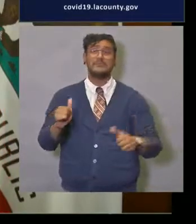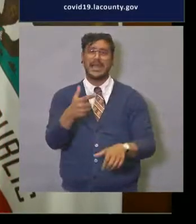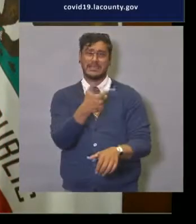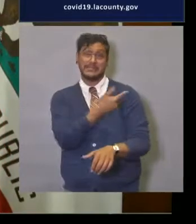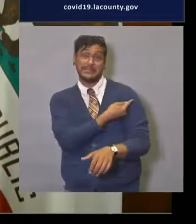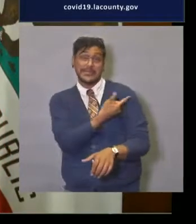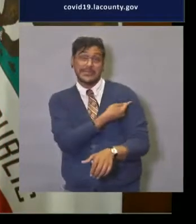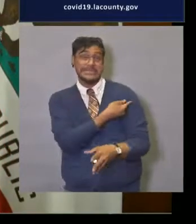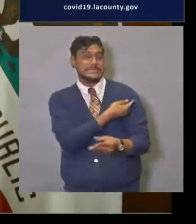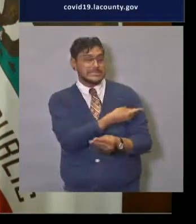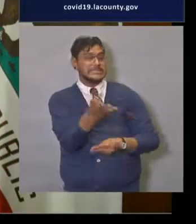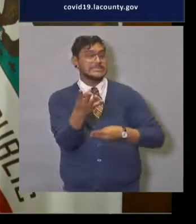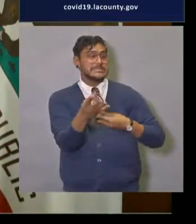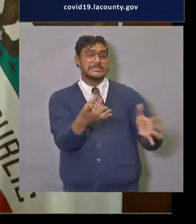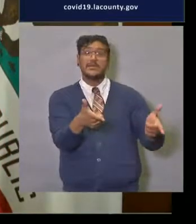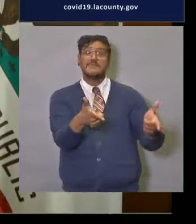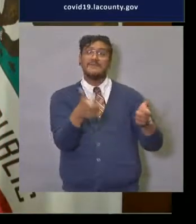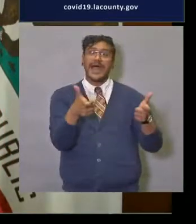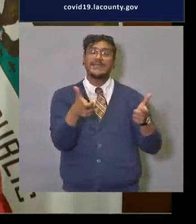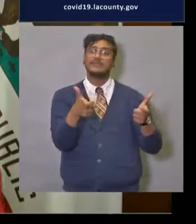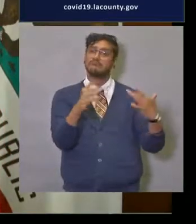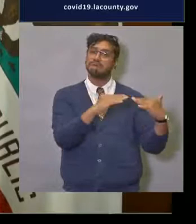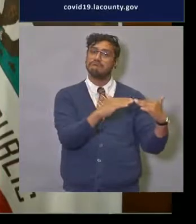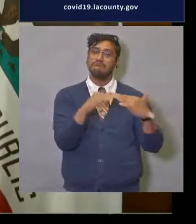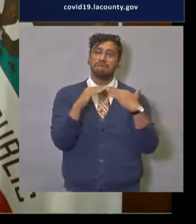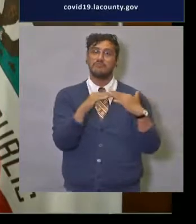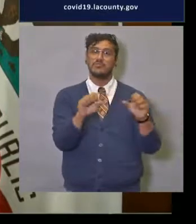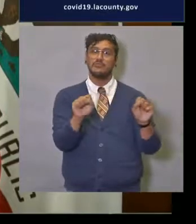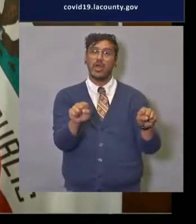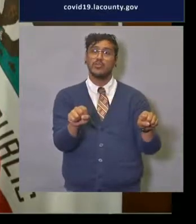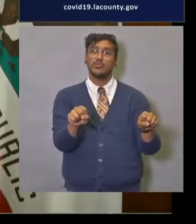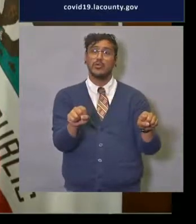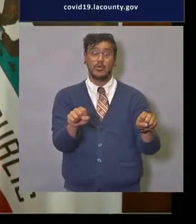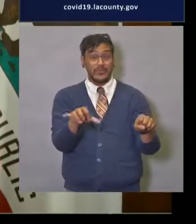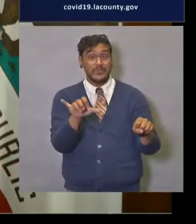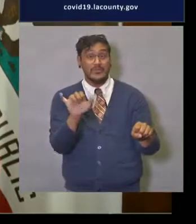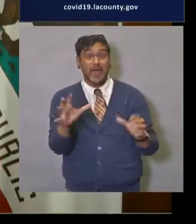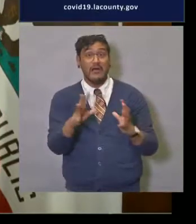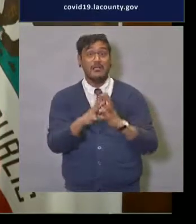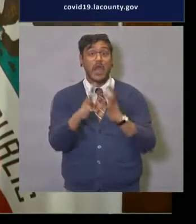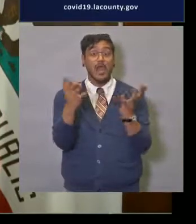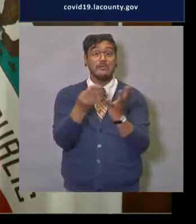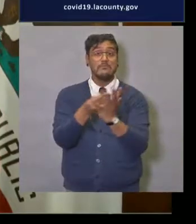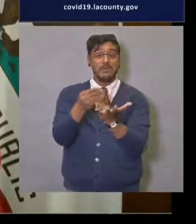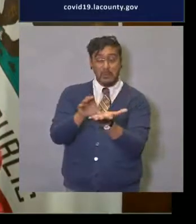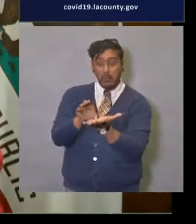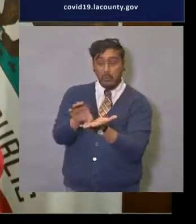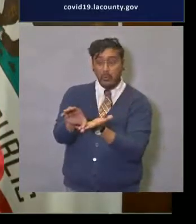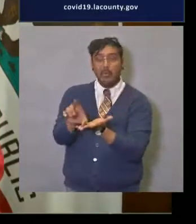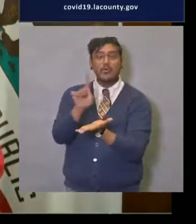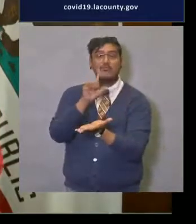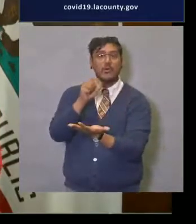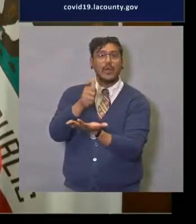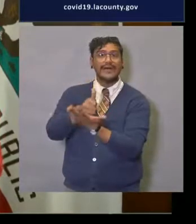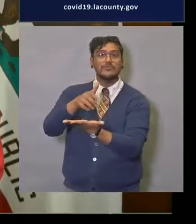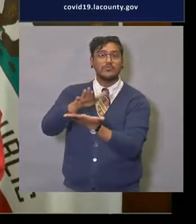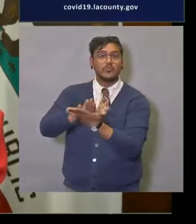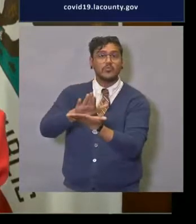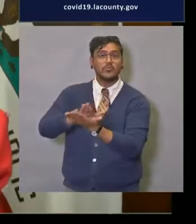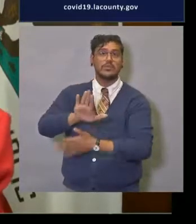and equitably as possible. It invests billions to help schools serve all of our students, no matter where they're